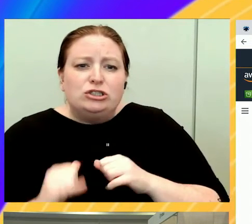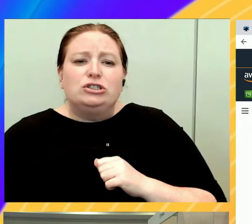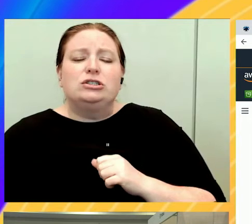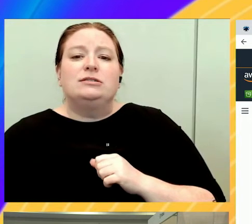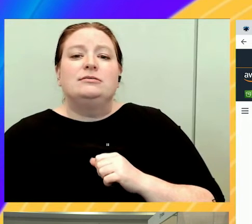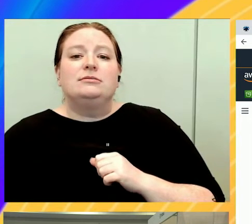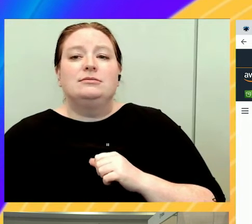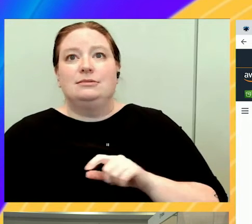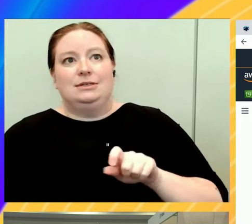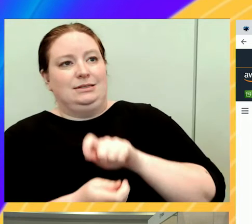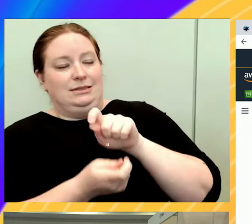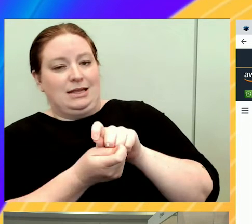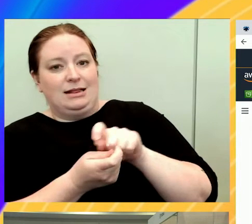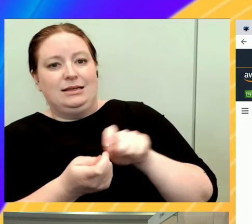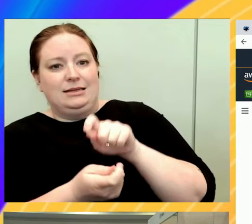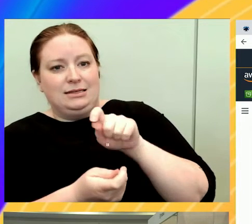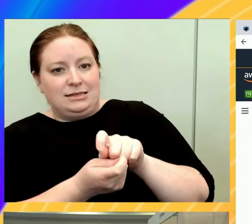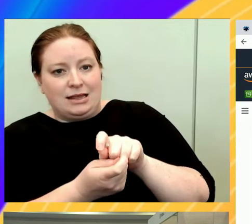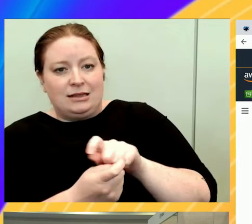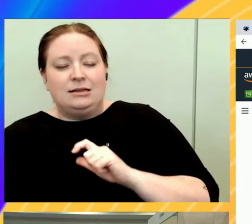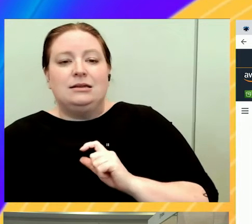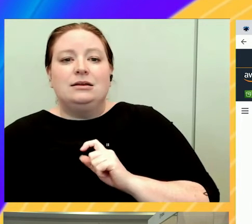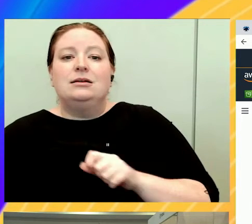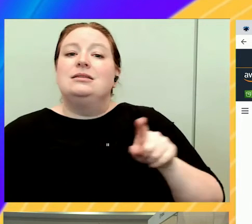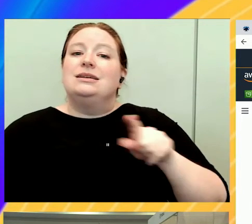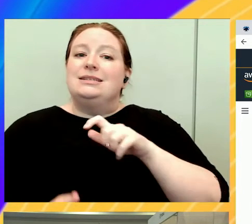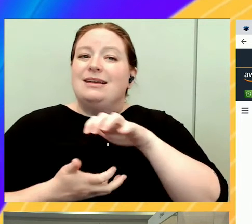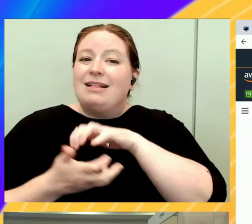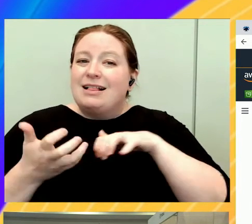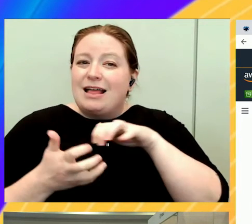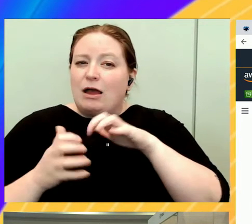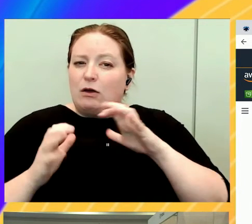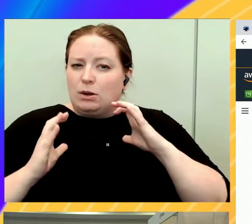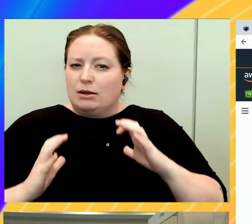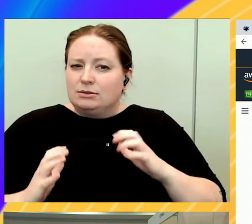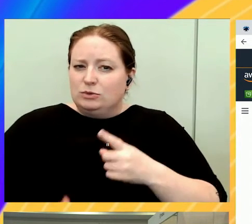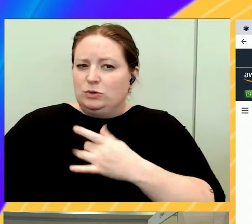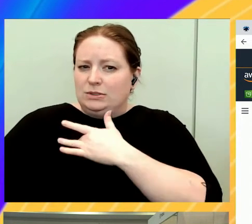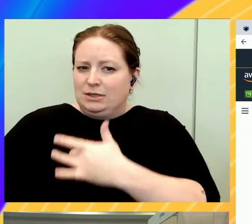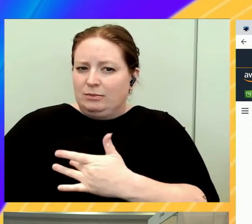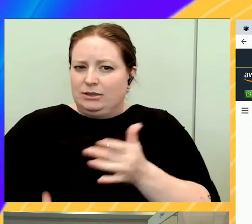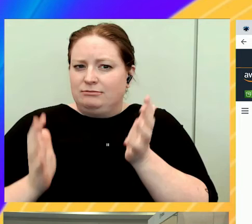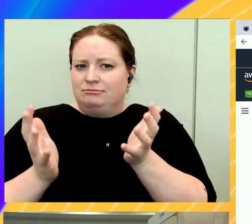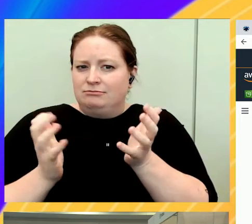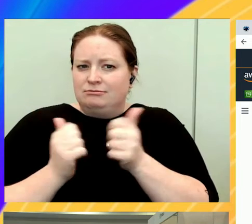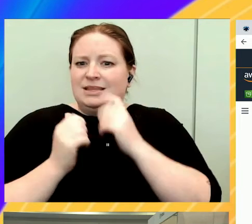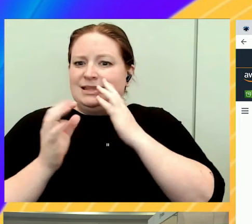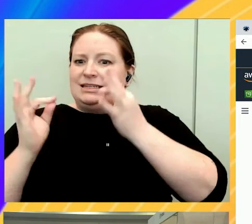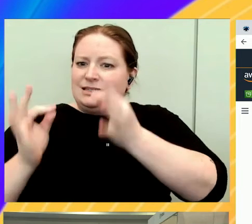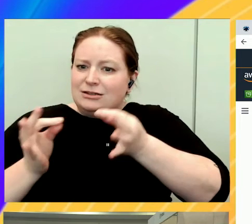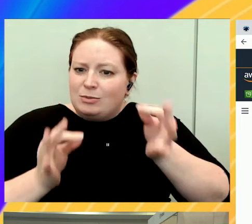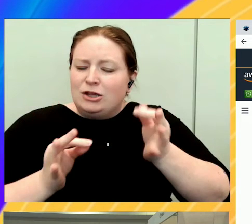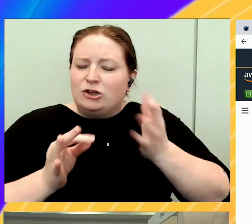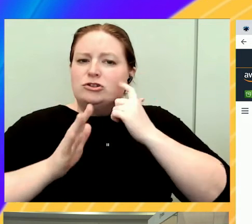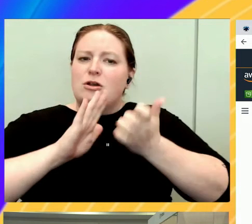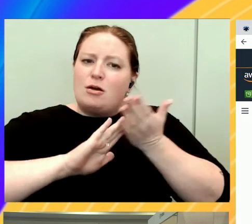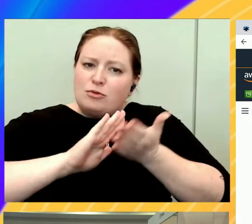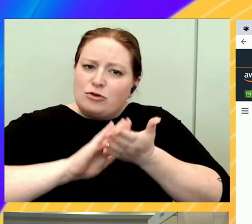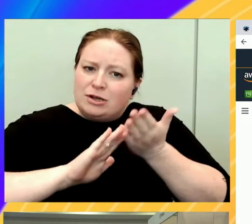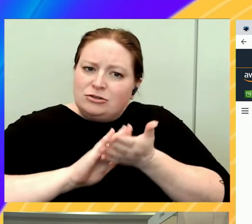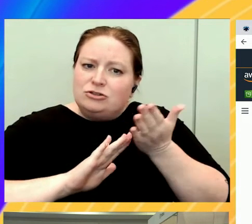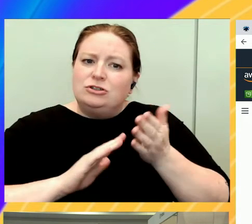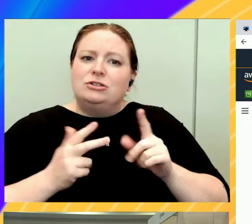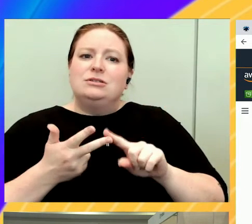the cloud customer that you typically talk to. It's decision makers. It's operations. It's